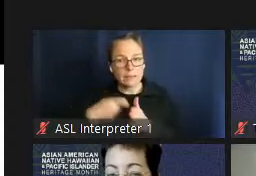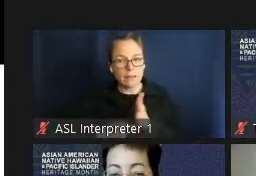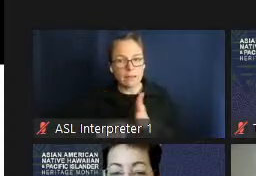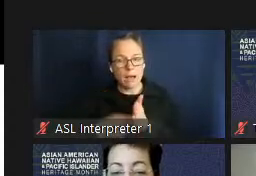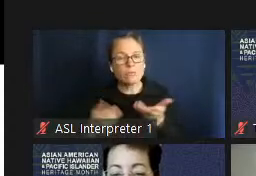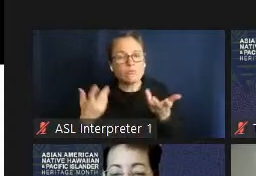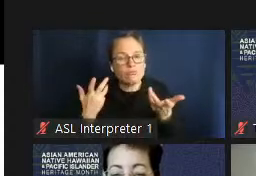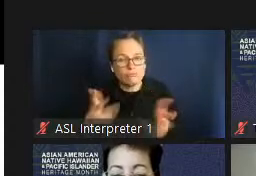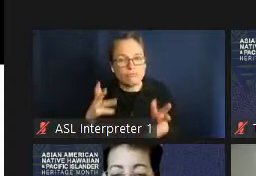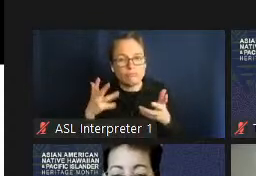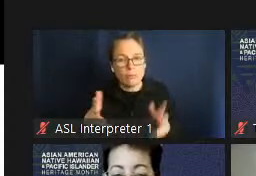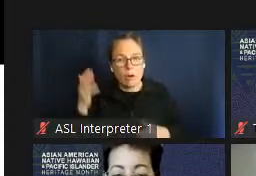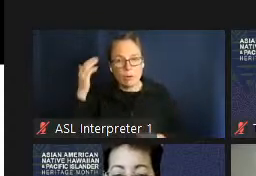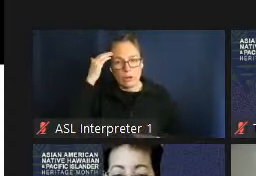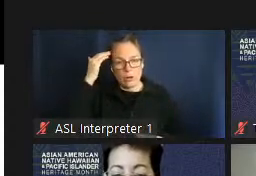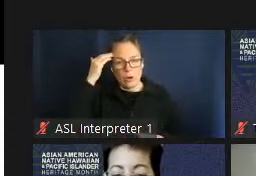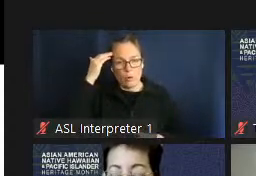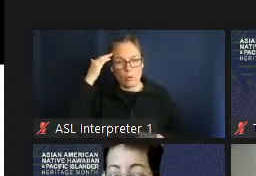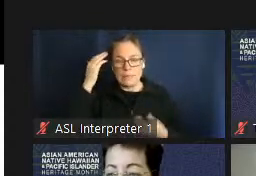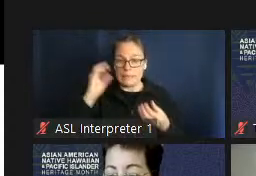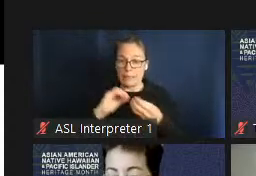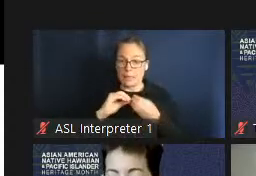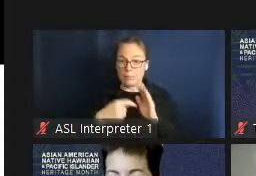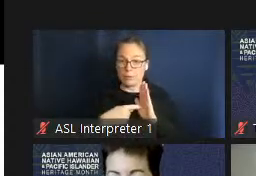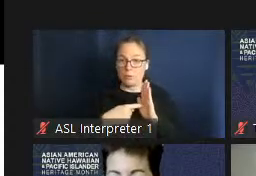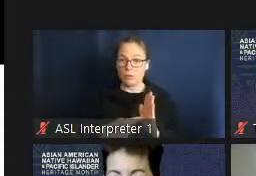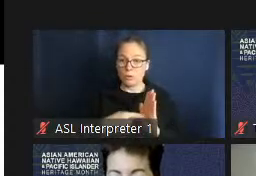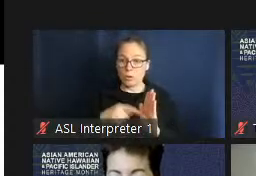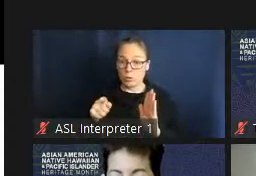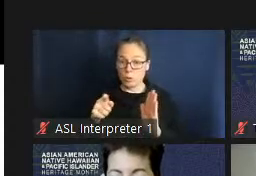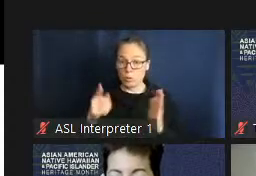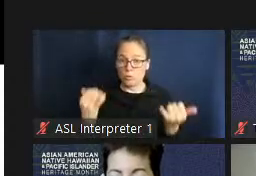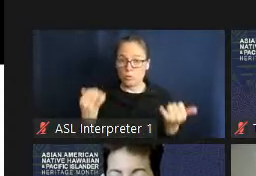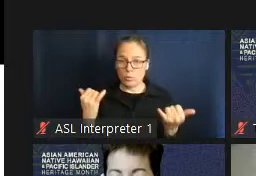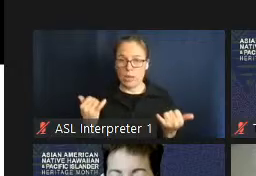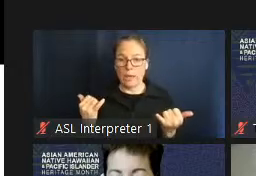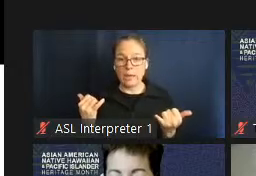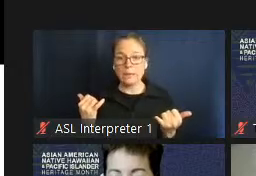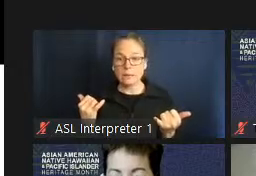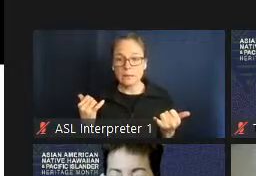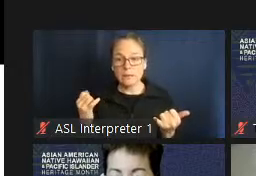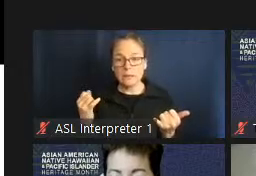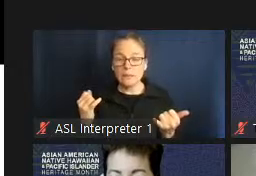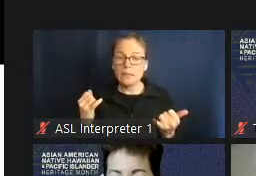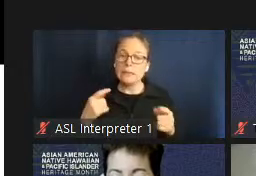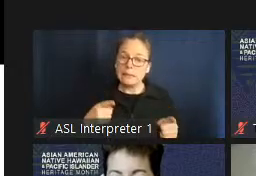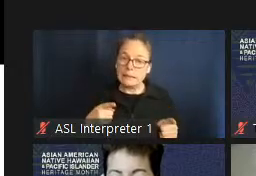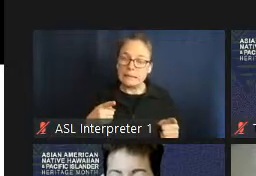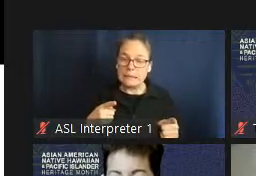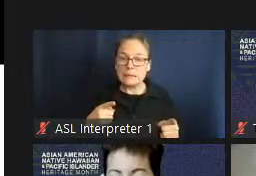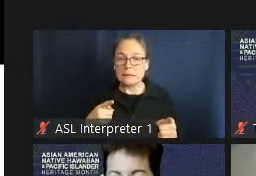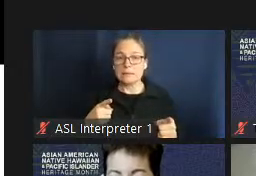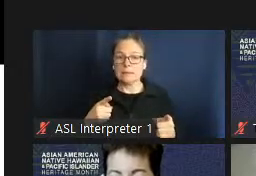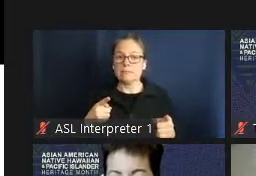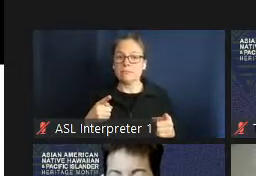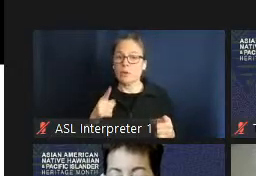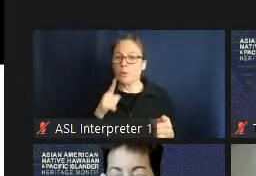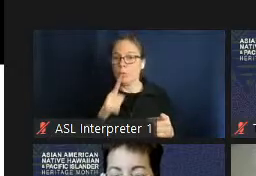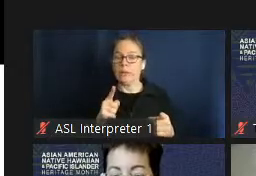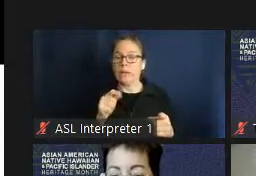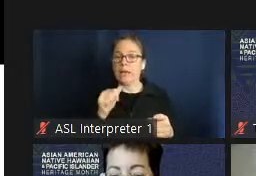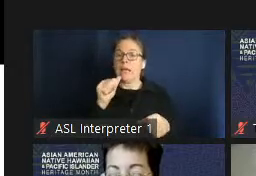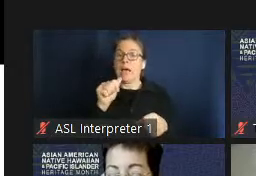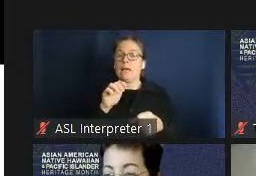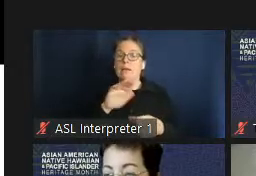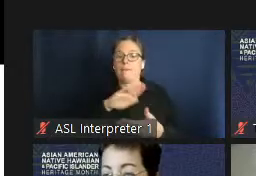budget. And so the numbers that we share with you tonight are a significant under report of all the